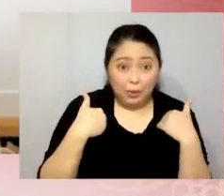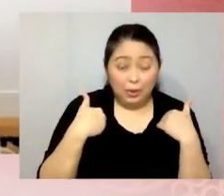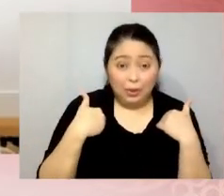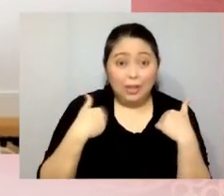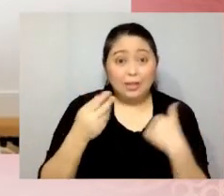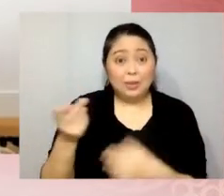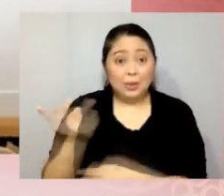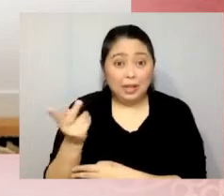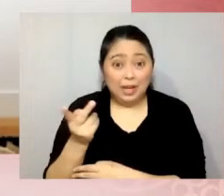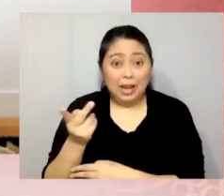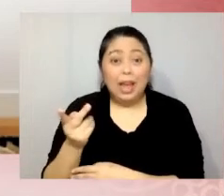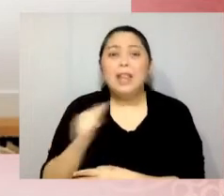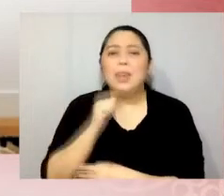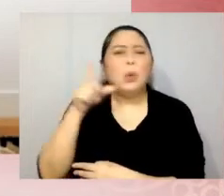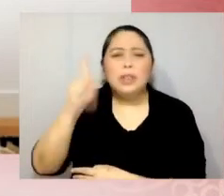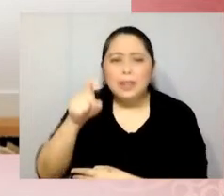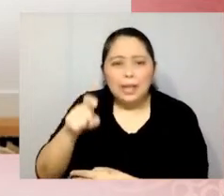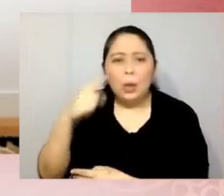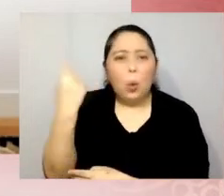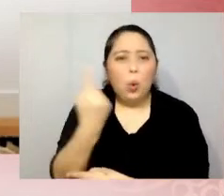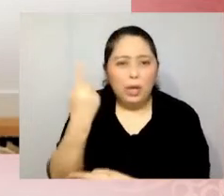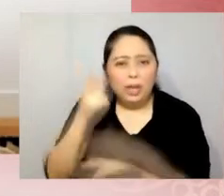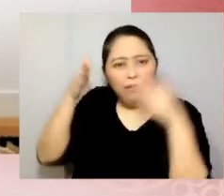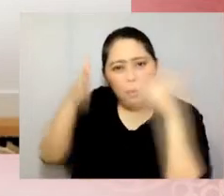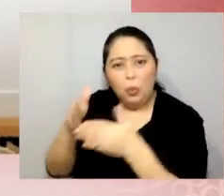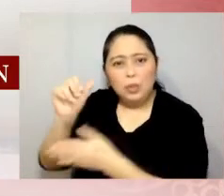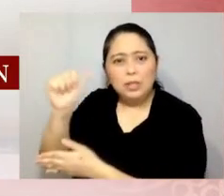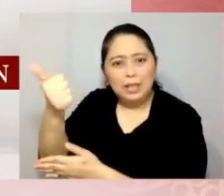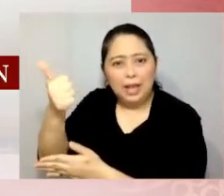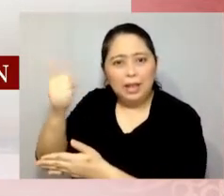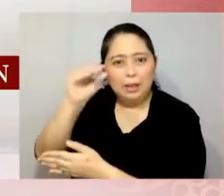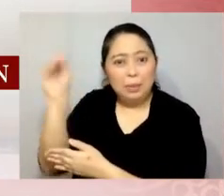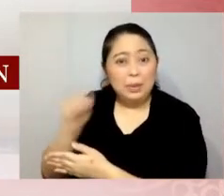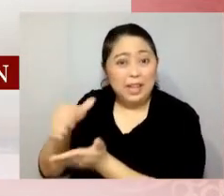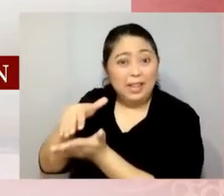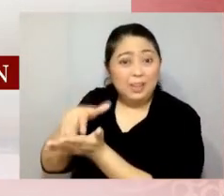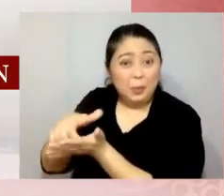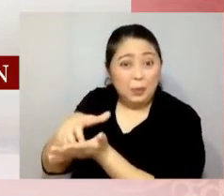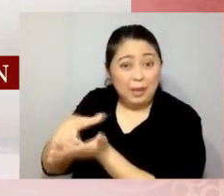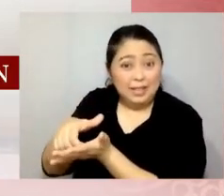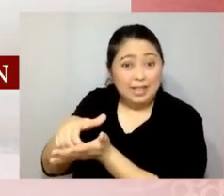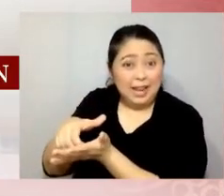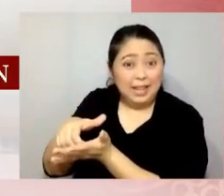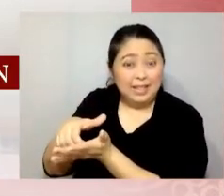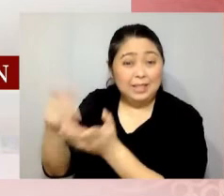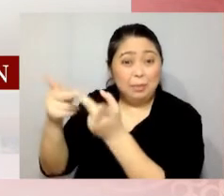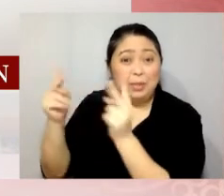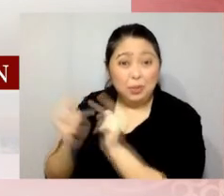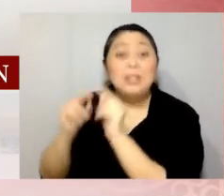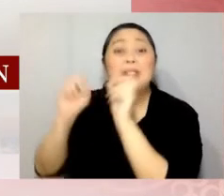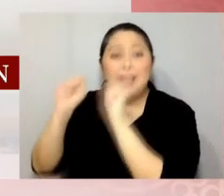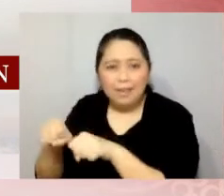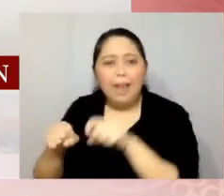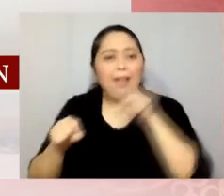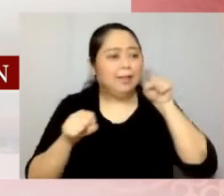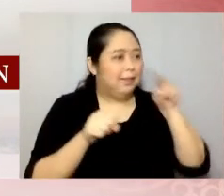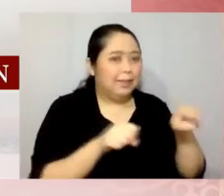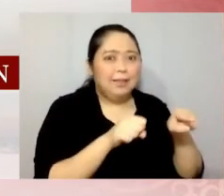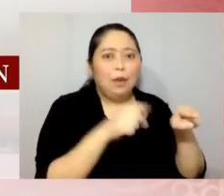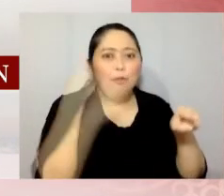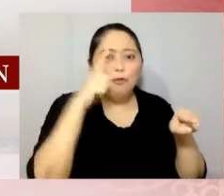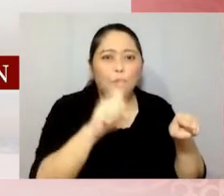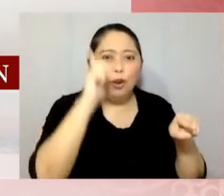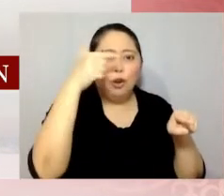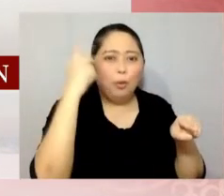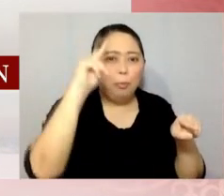pursuing elections for other parliamentary seats. That's the other avenue that they can come in, such as those allocated for